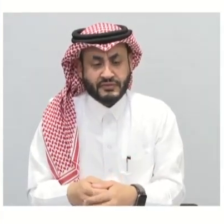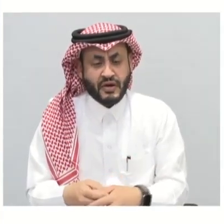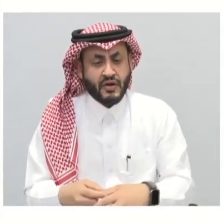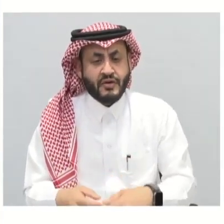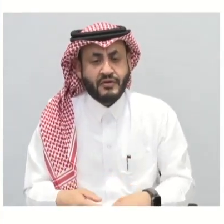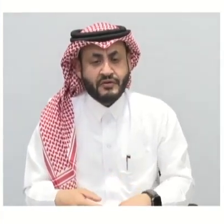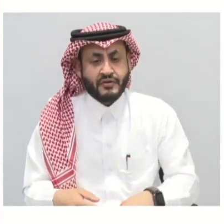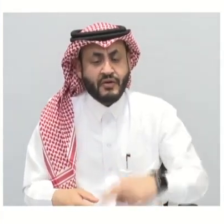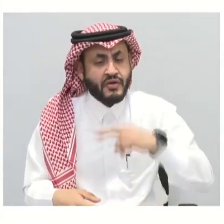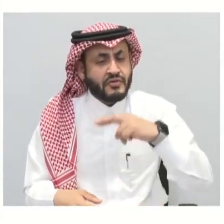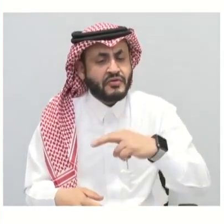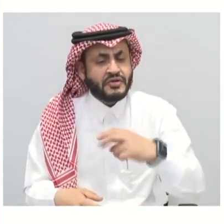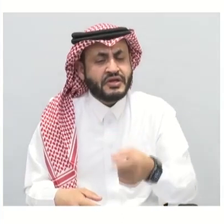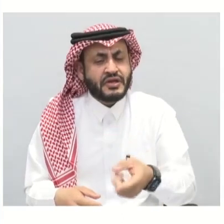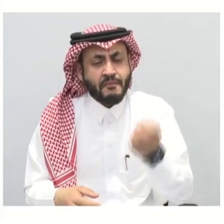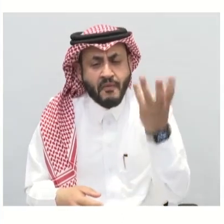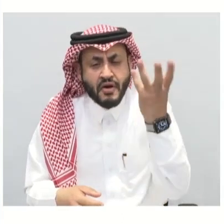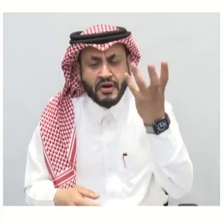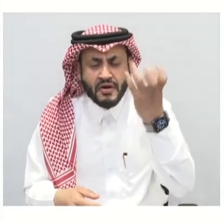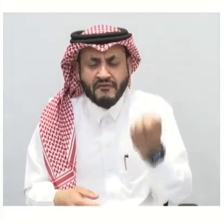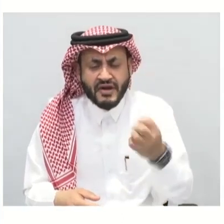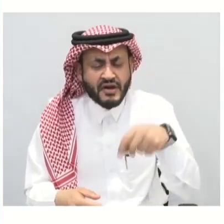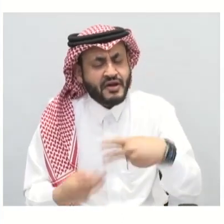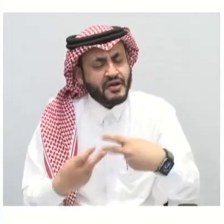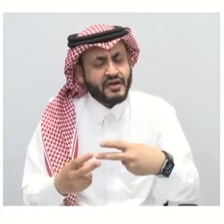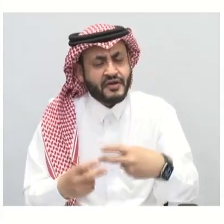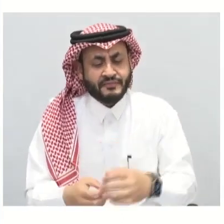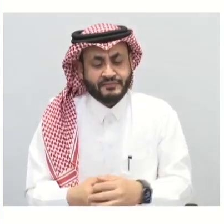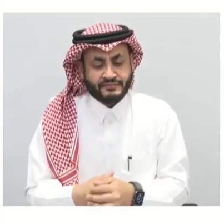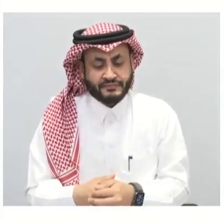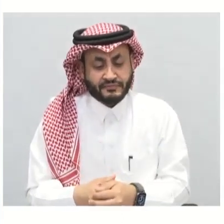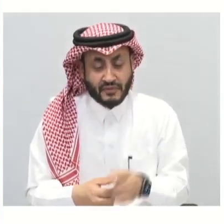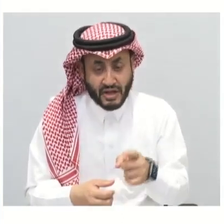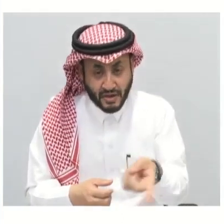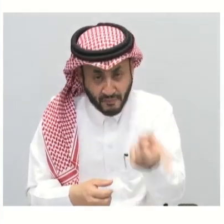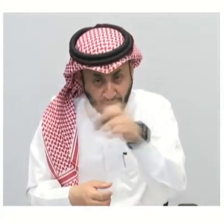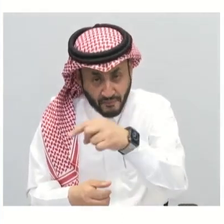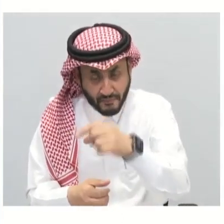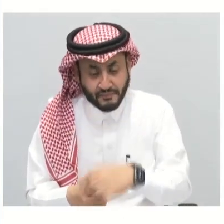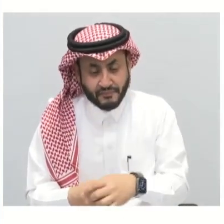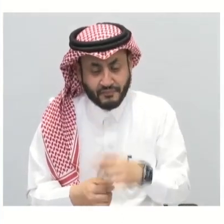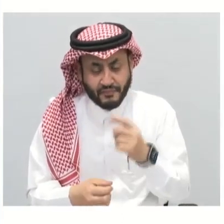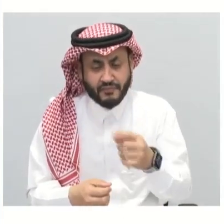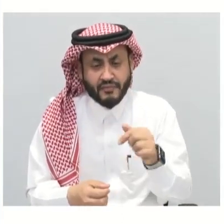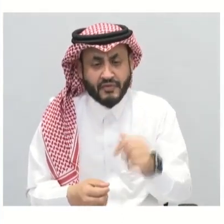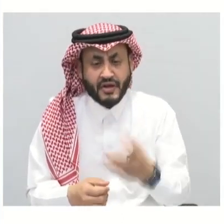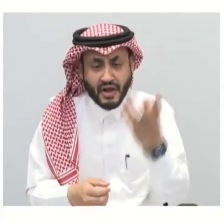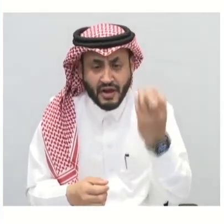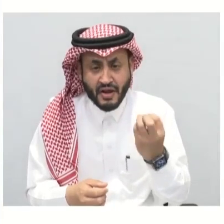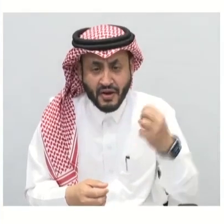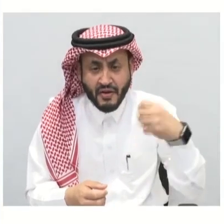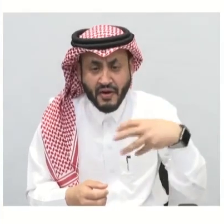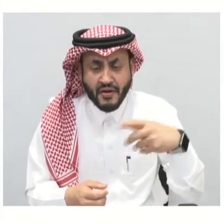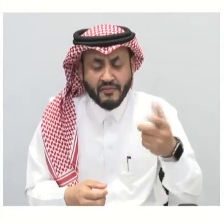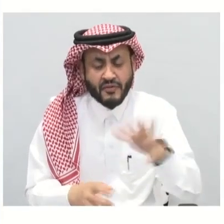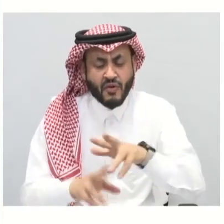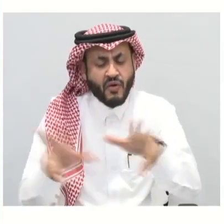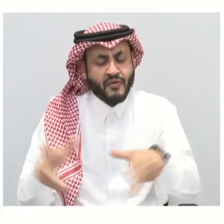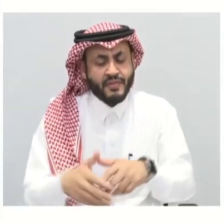on Tuesday afternoon, evening, night, tomorrow morning, afternoon or evening or